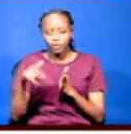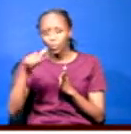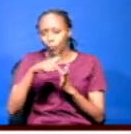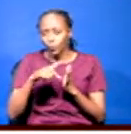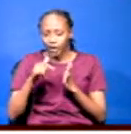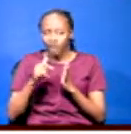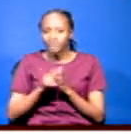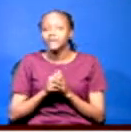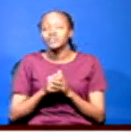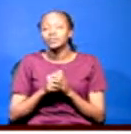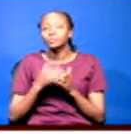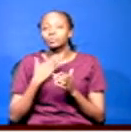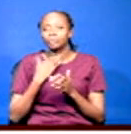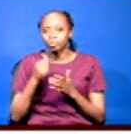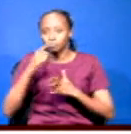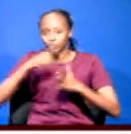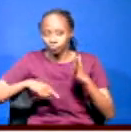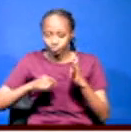fully operationalize